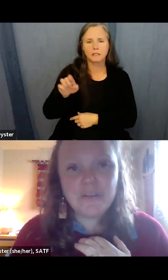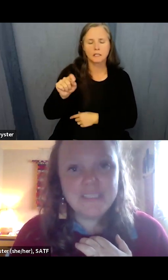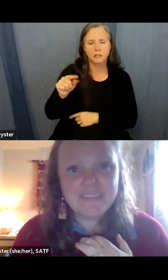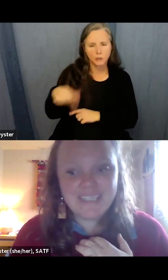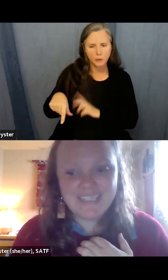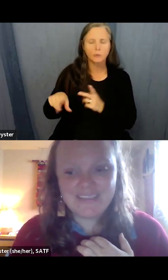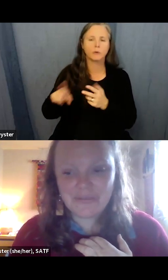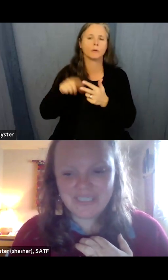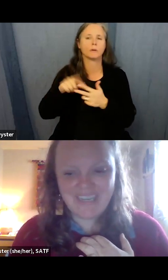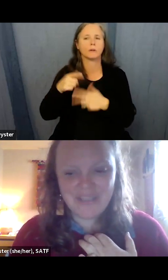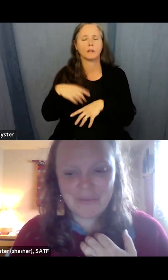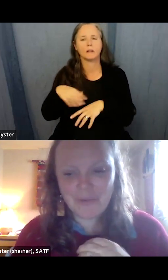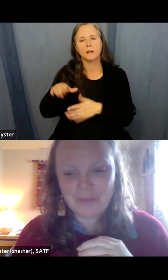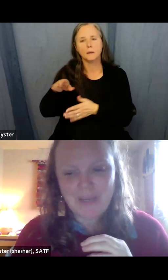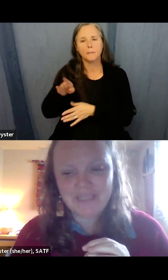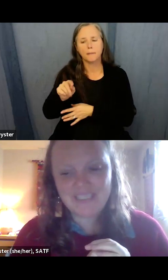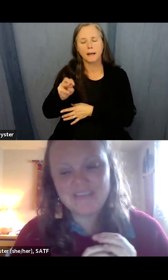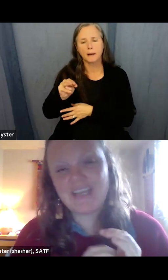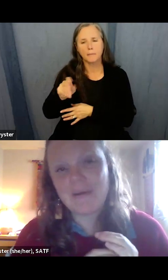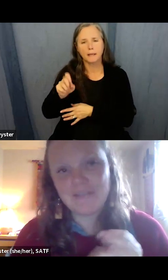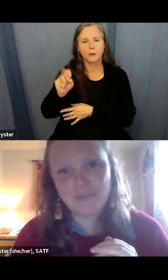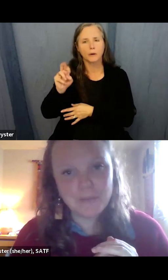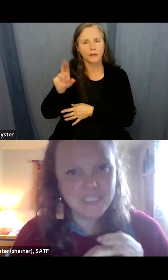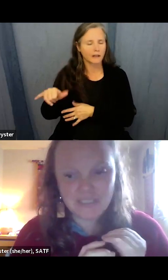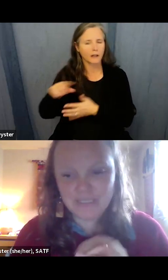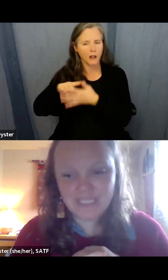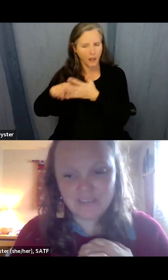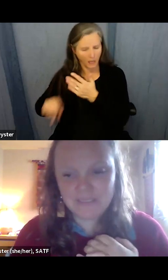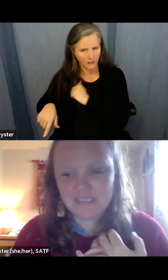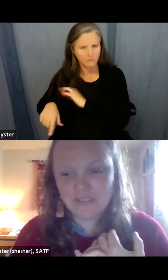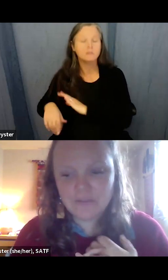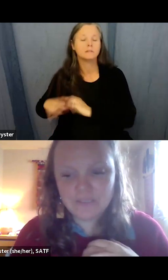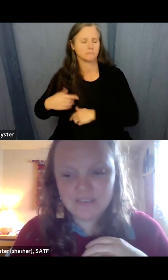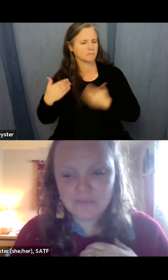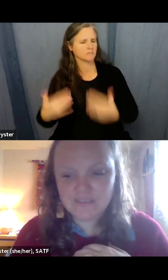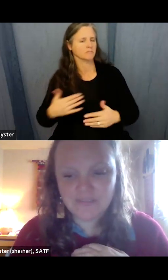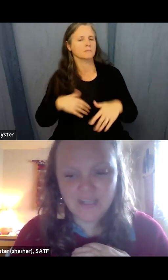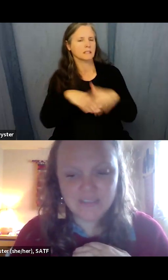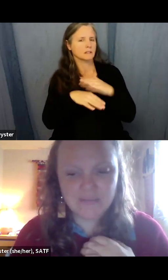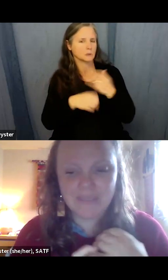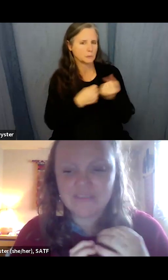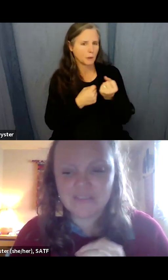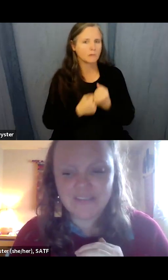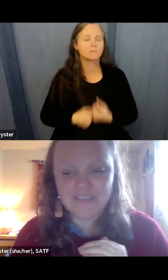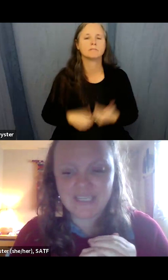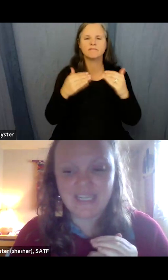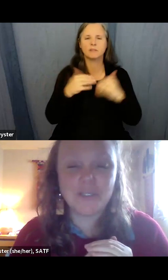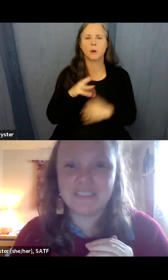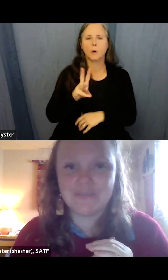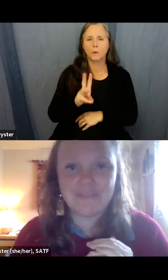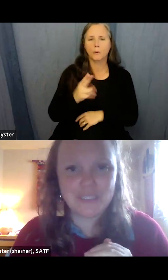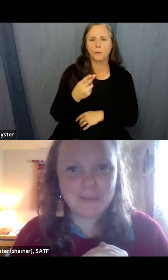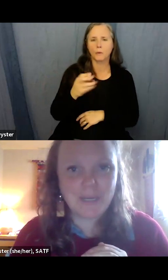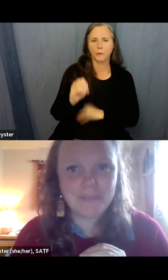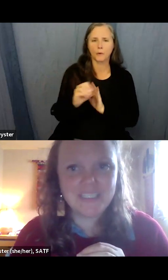an increase in historically underreported populations coming forward, including LGBTQ students, students of color, male survivors, and